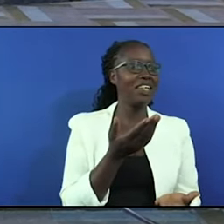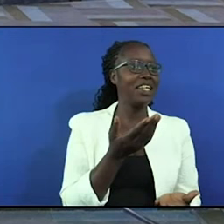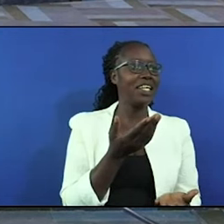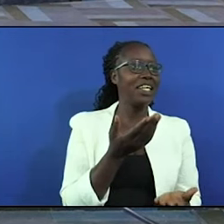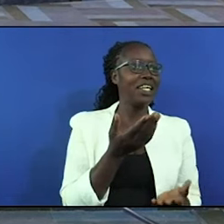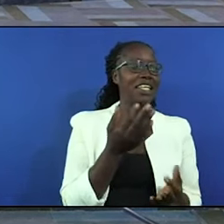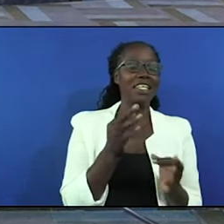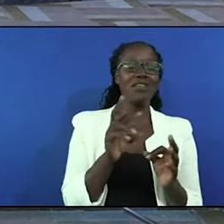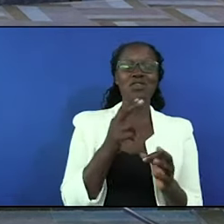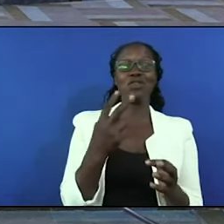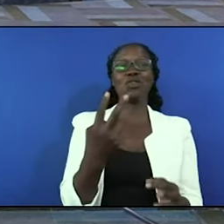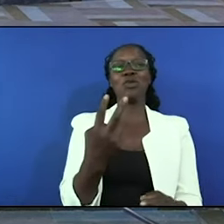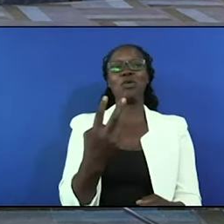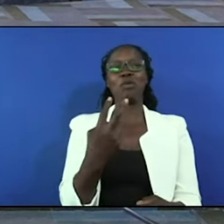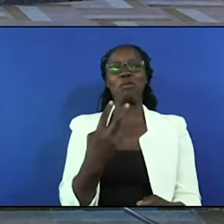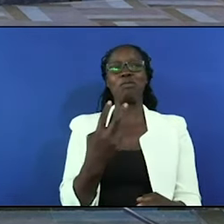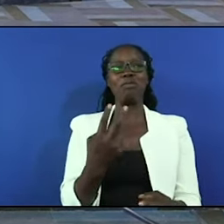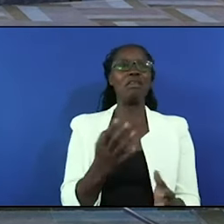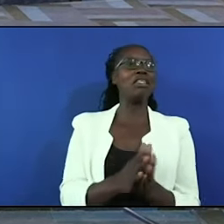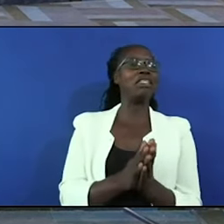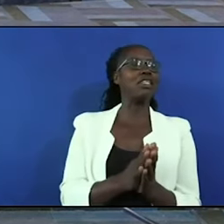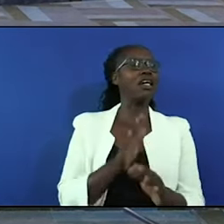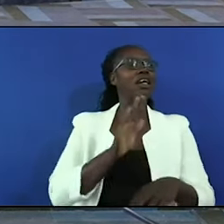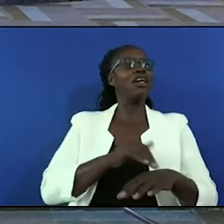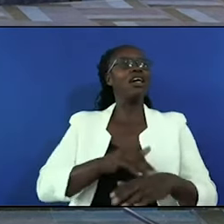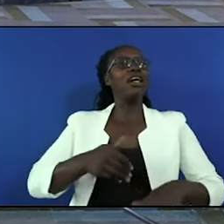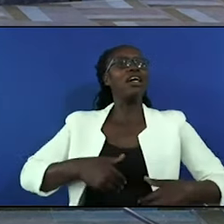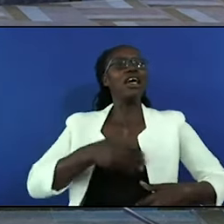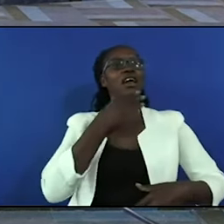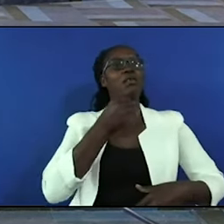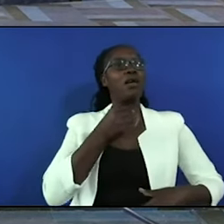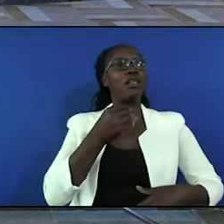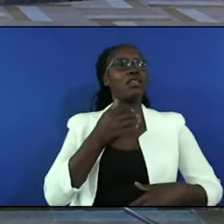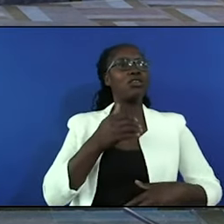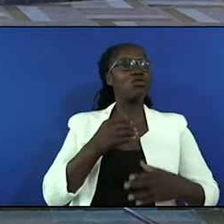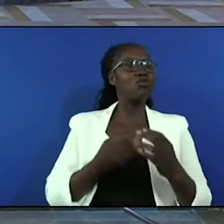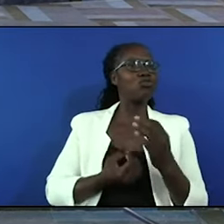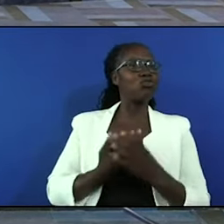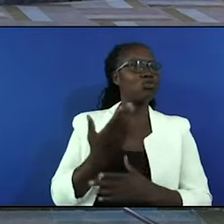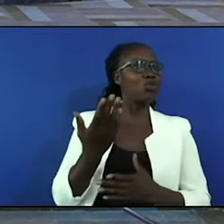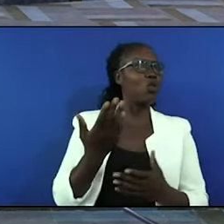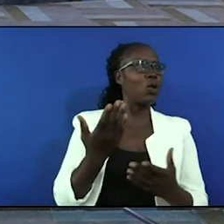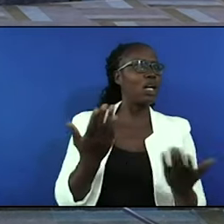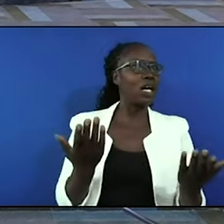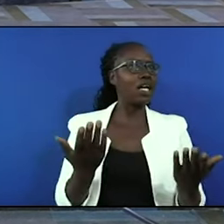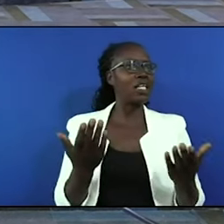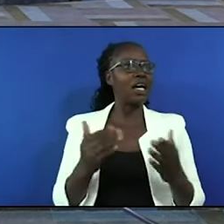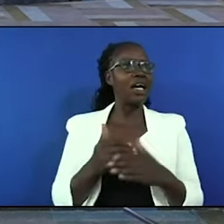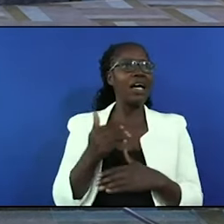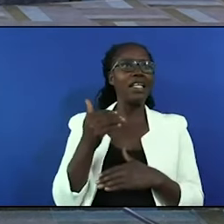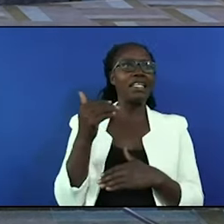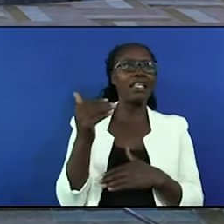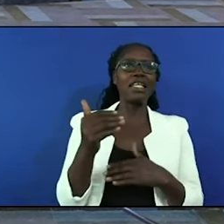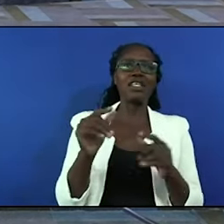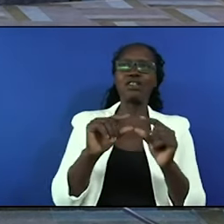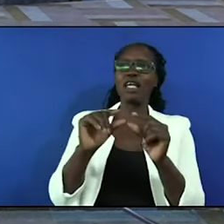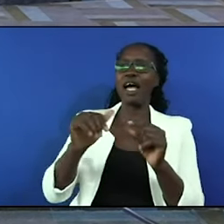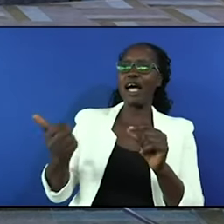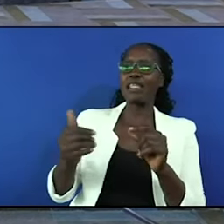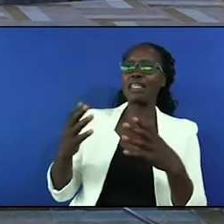Malim sees me and he slaps me. Tells me, young man, you are just strolling to class when the rest of the people are